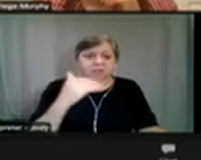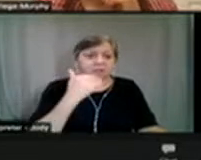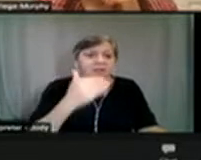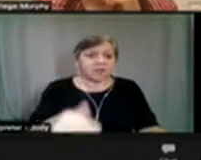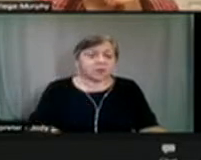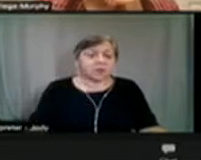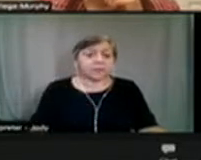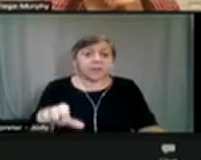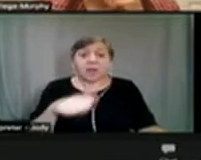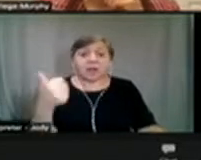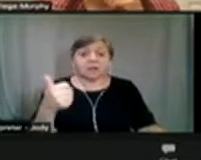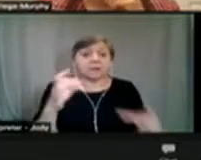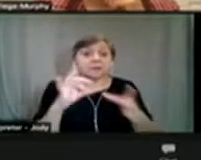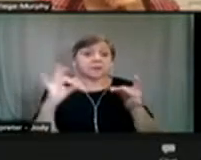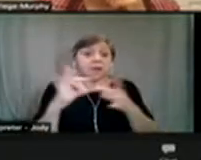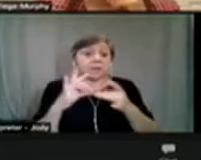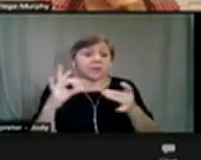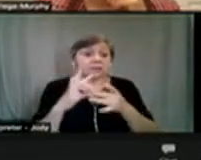else?